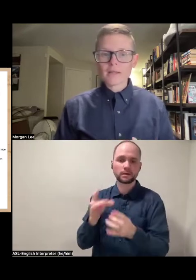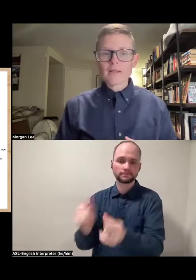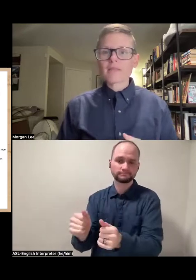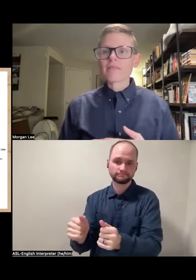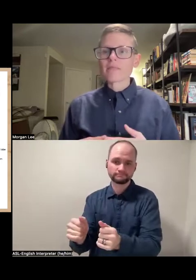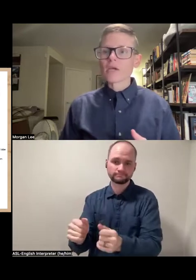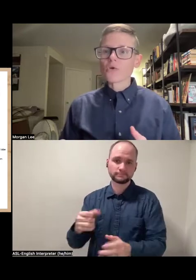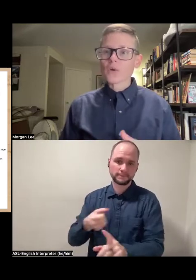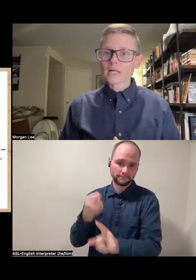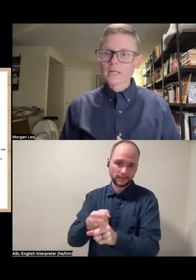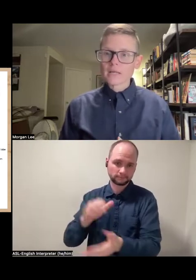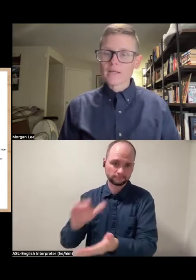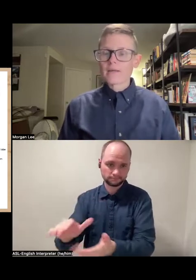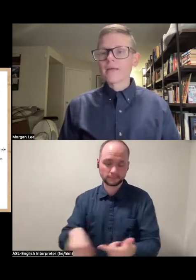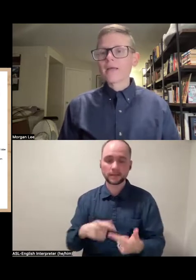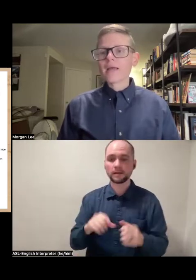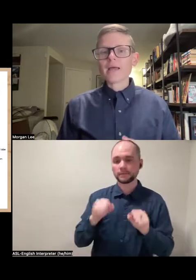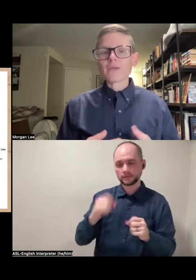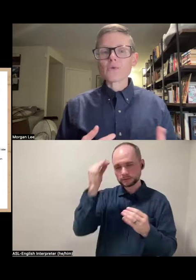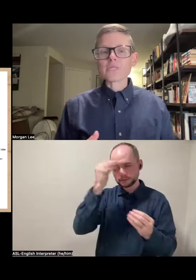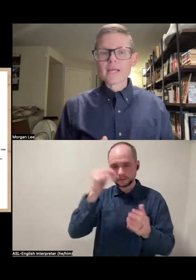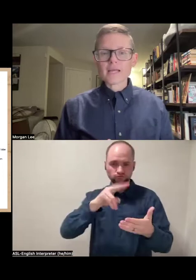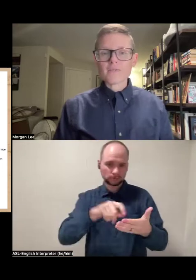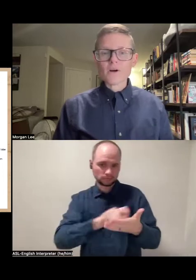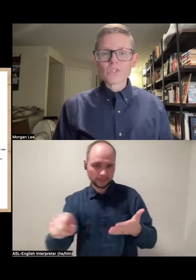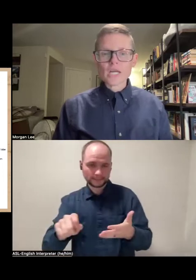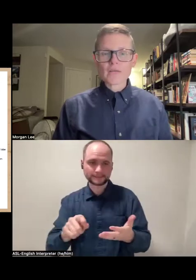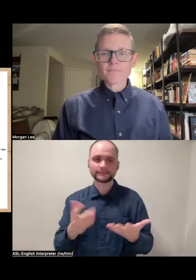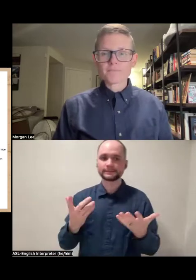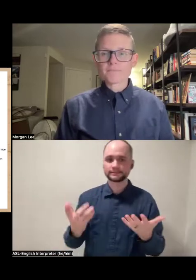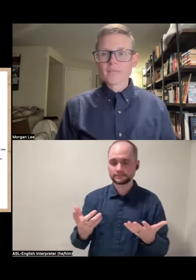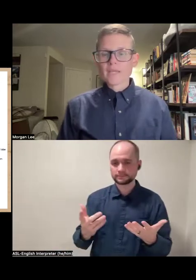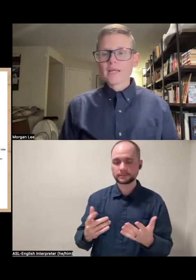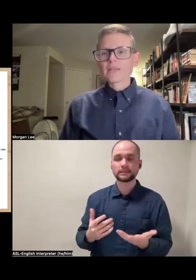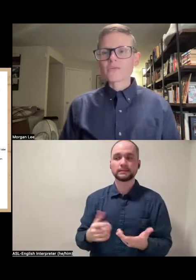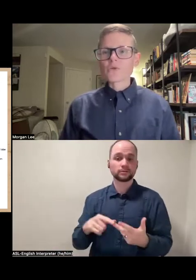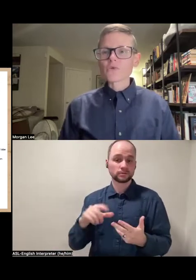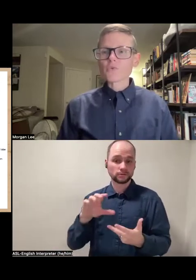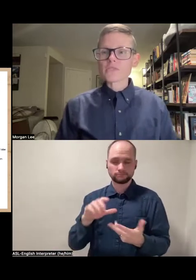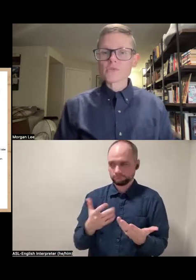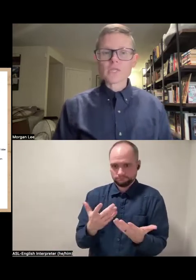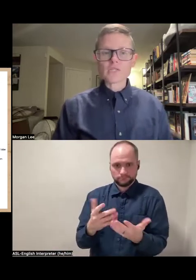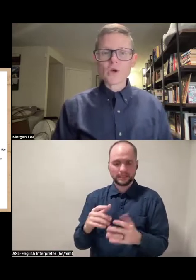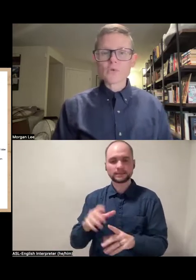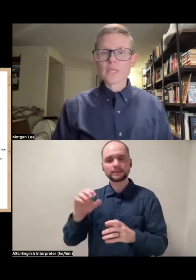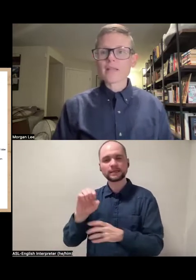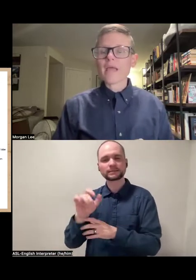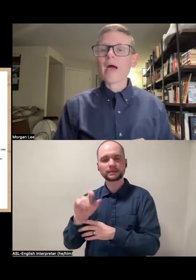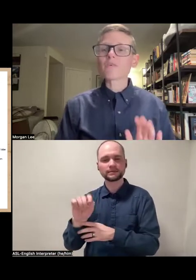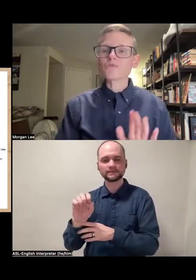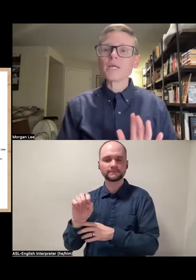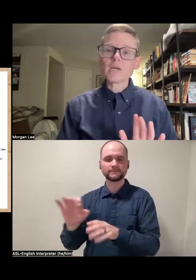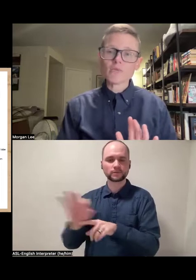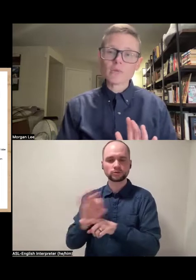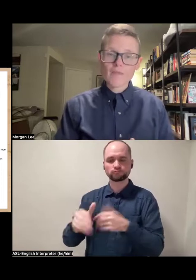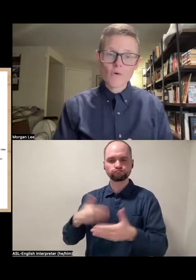writing, think critically, use executive functioning. There's also research that shows that the